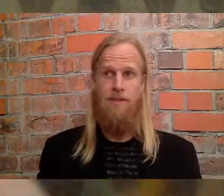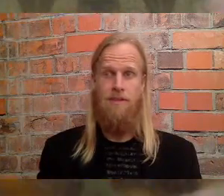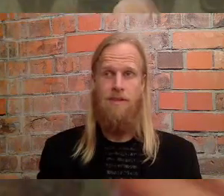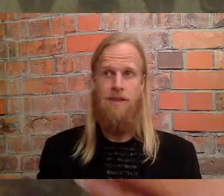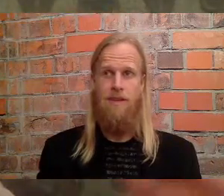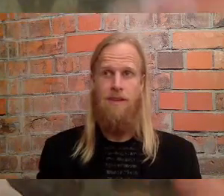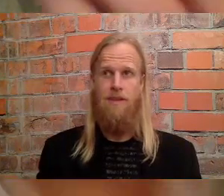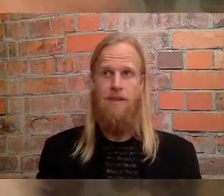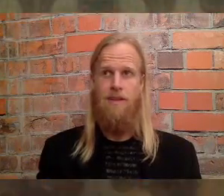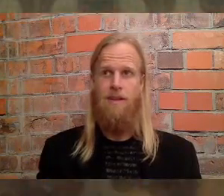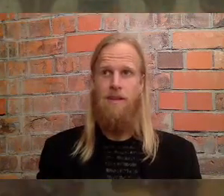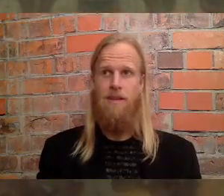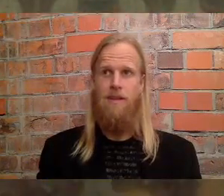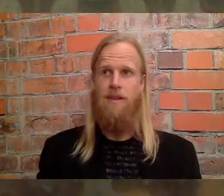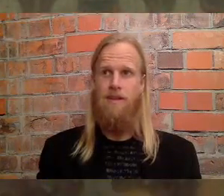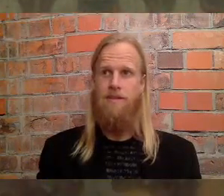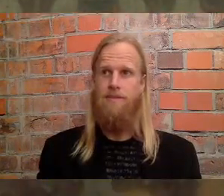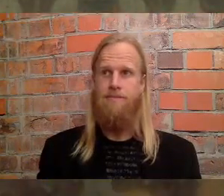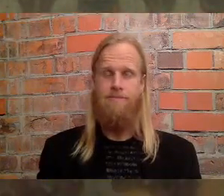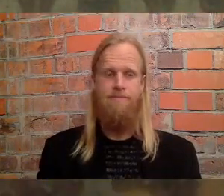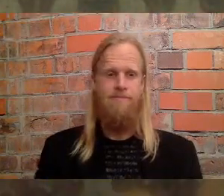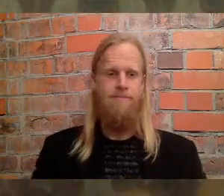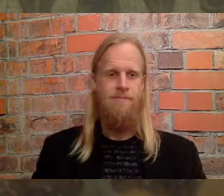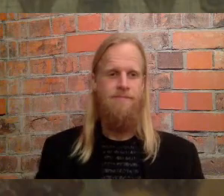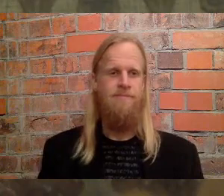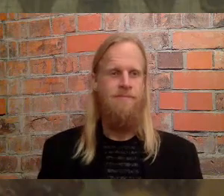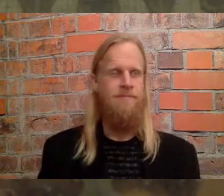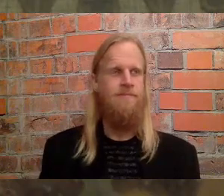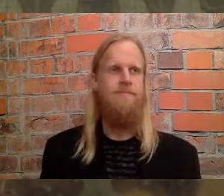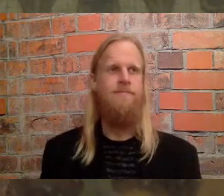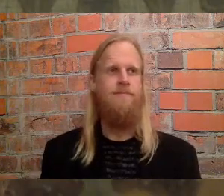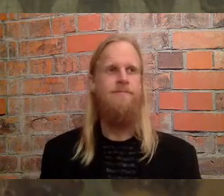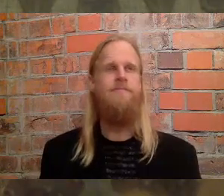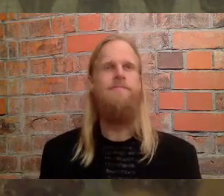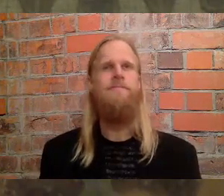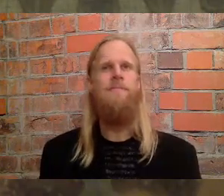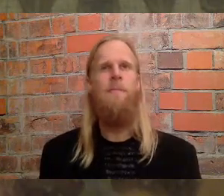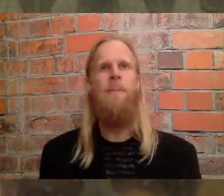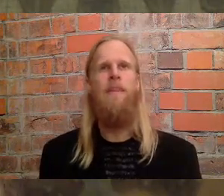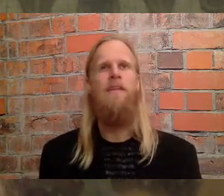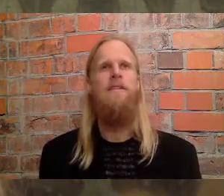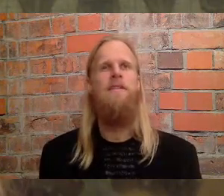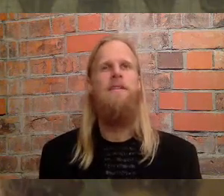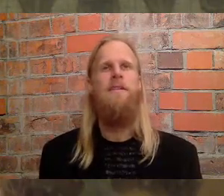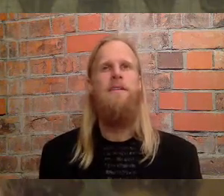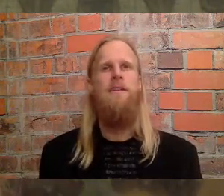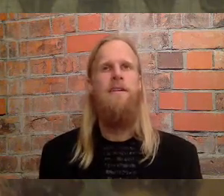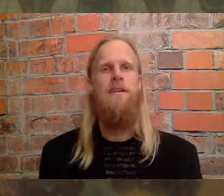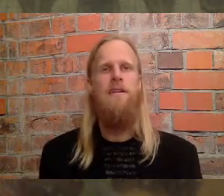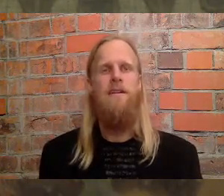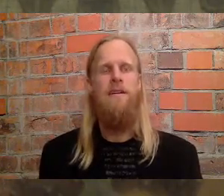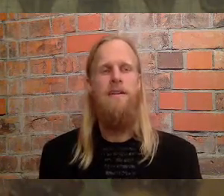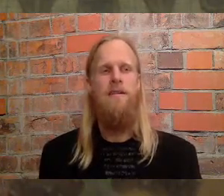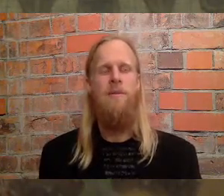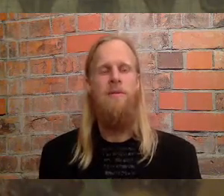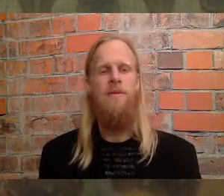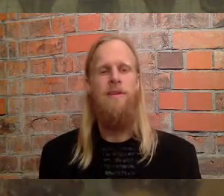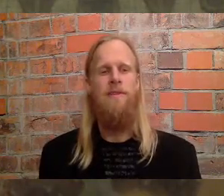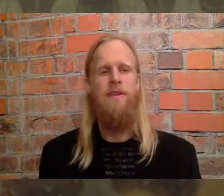Tapping the inside of the wrist. I'm open to loving and accepting myself,